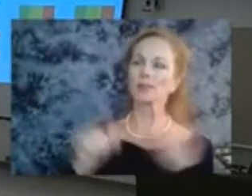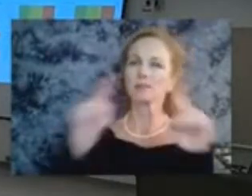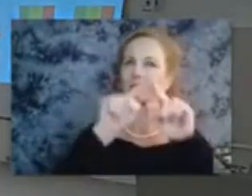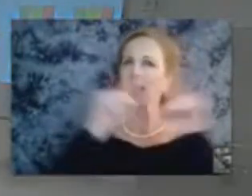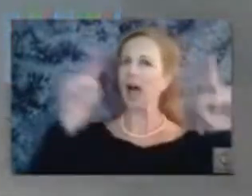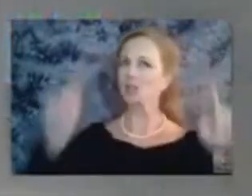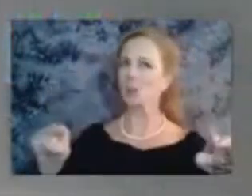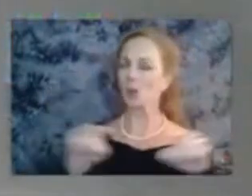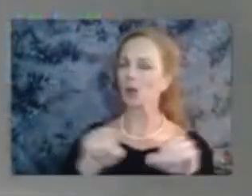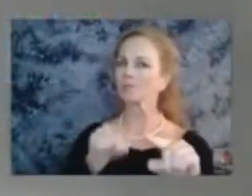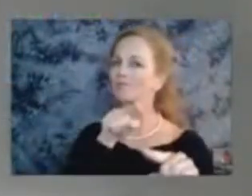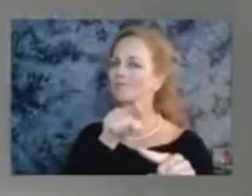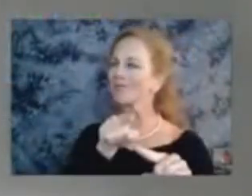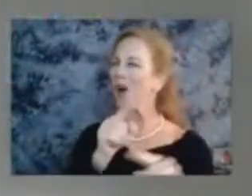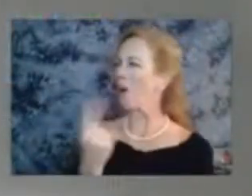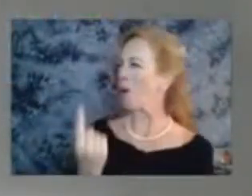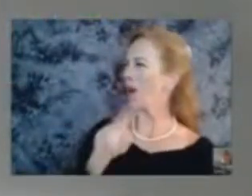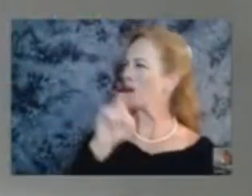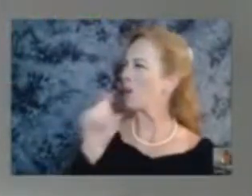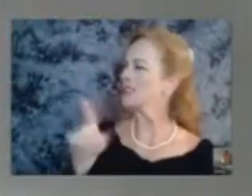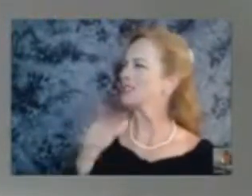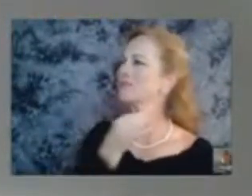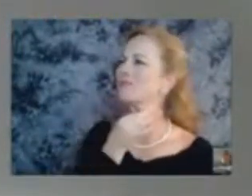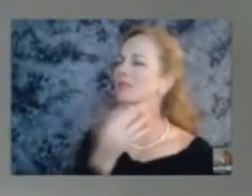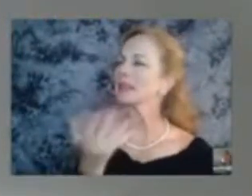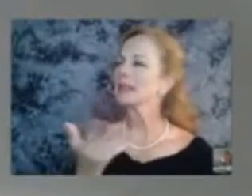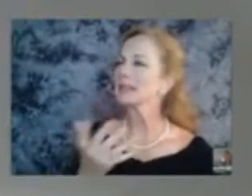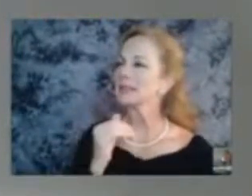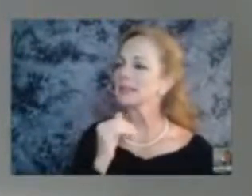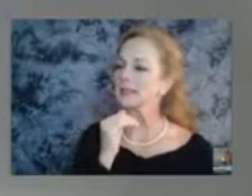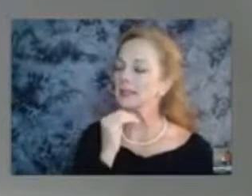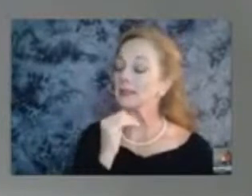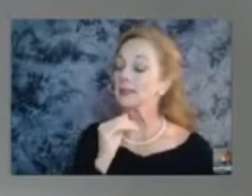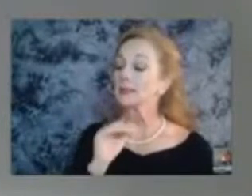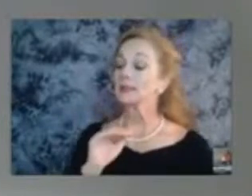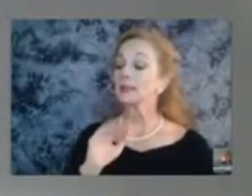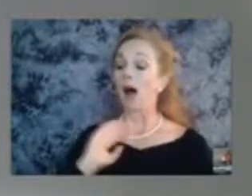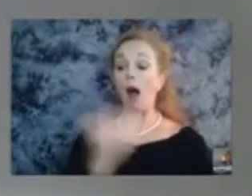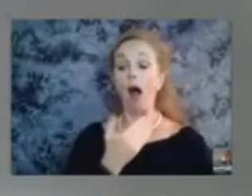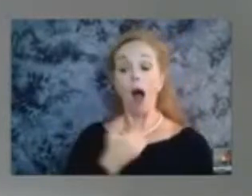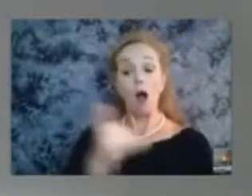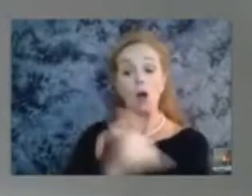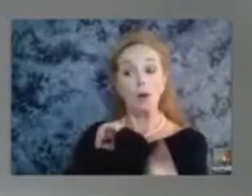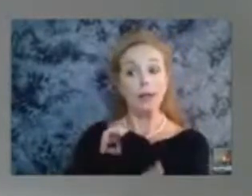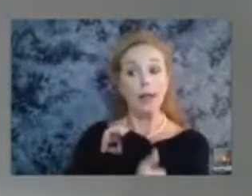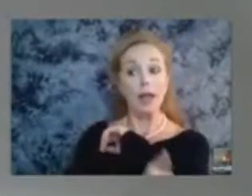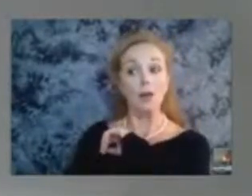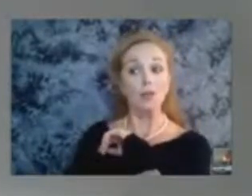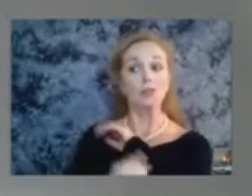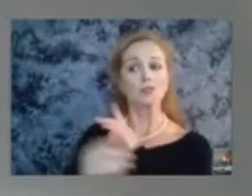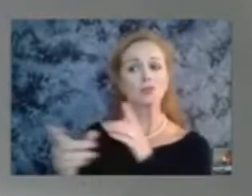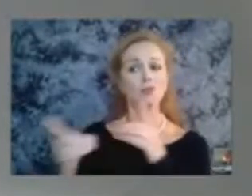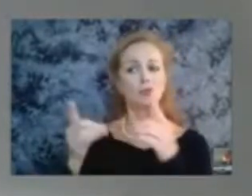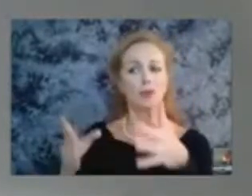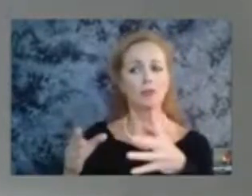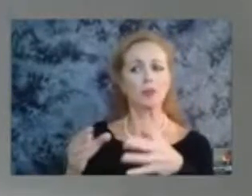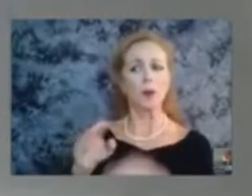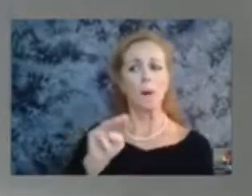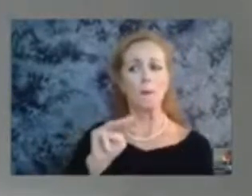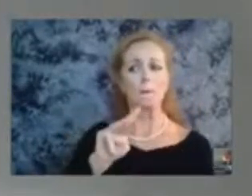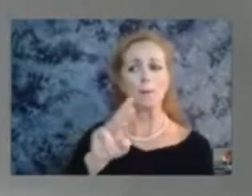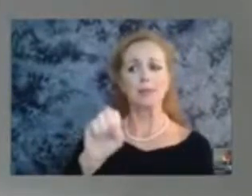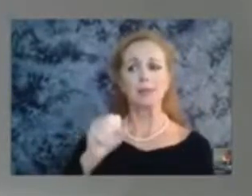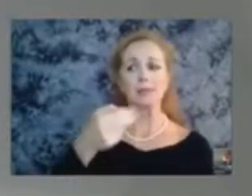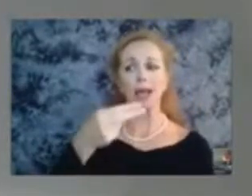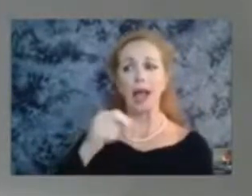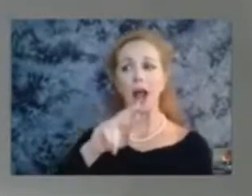of the questions that I have is that our county health director, Ms. Harris, has been